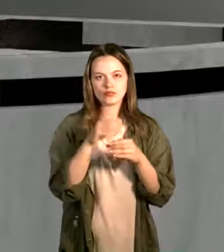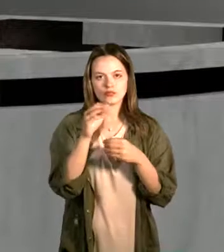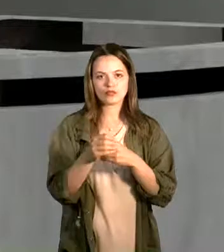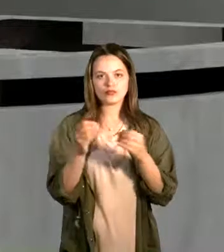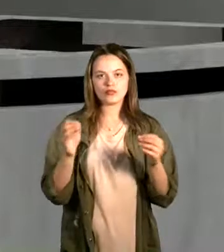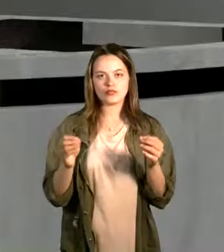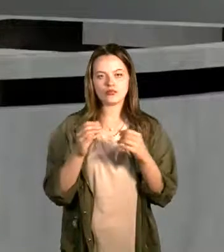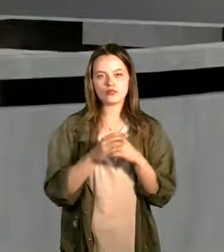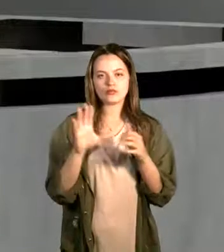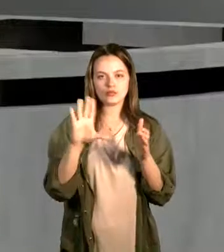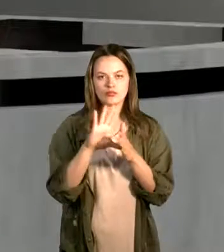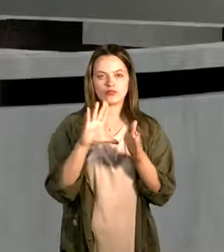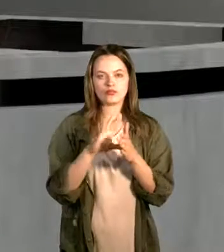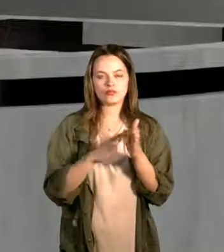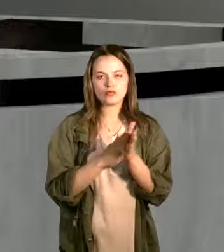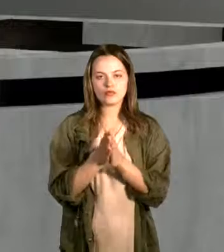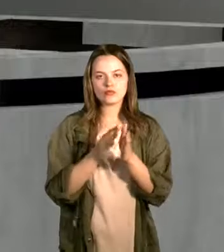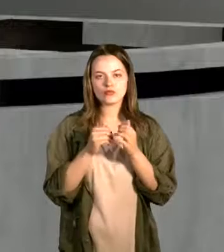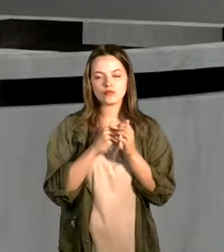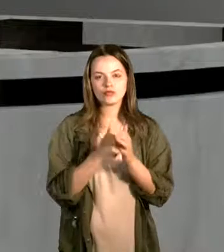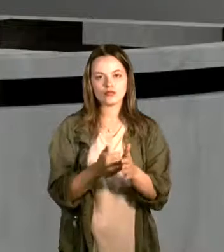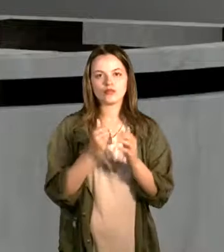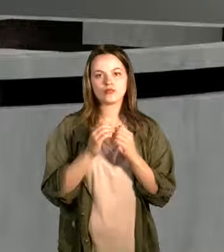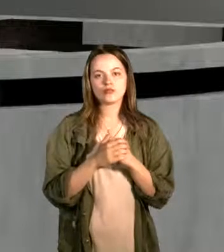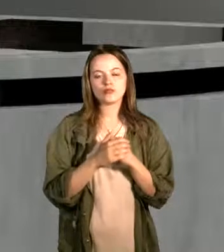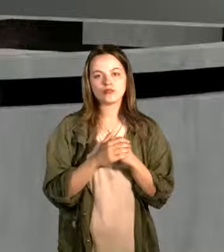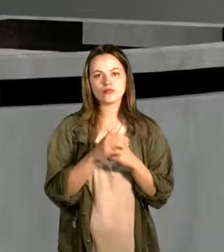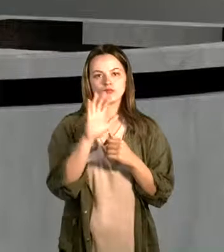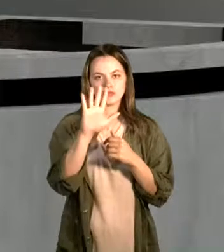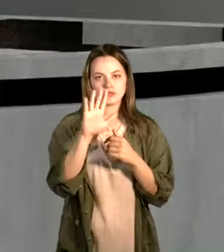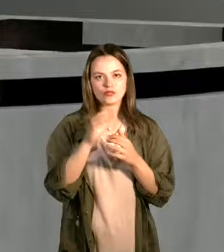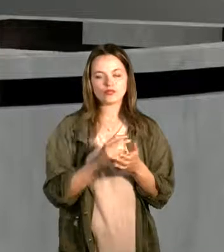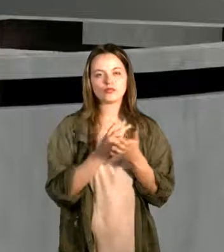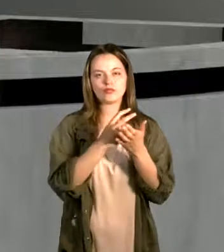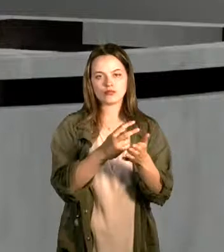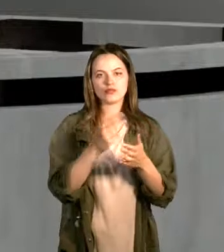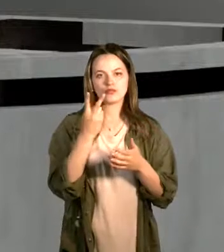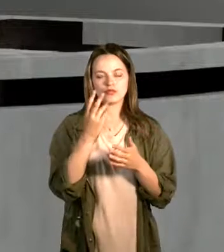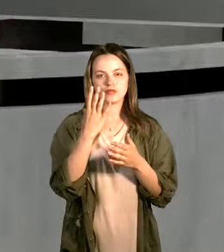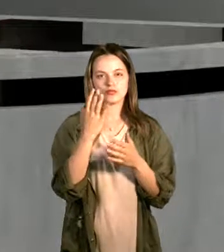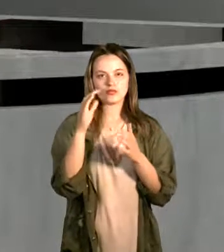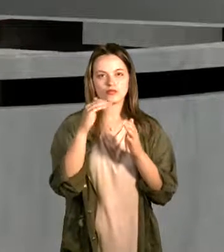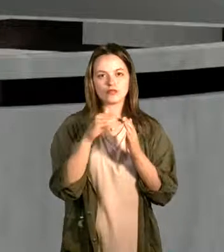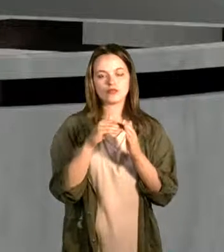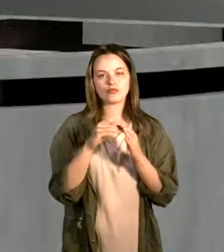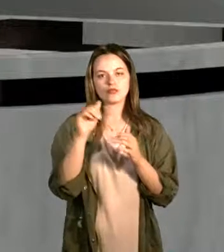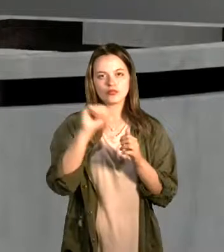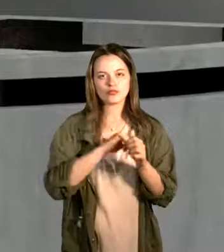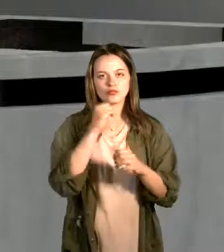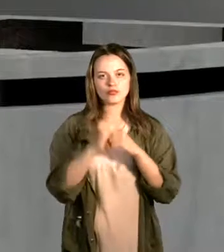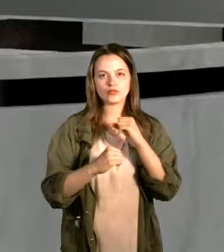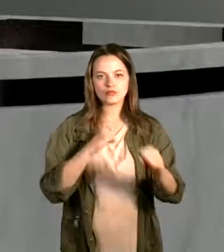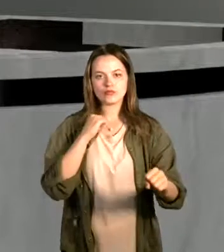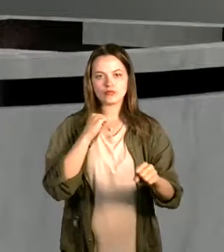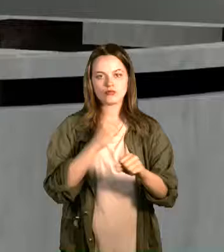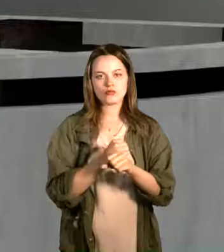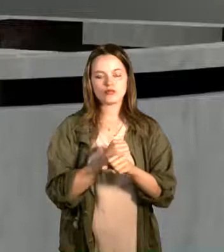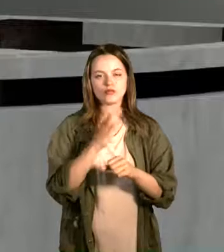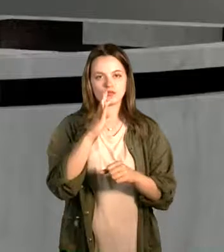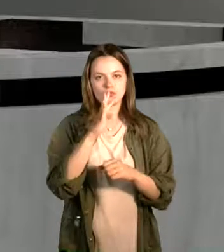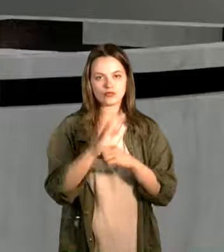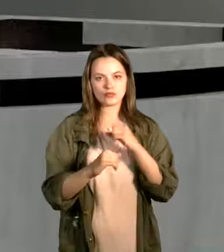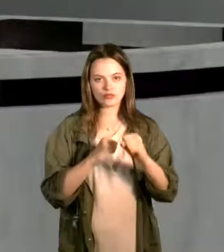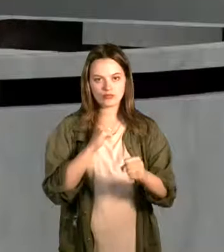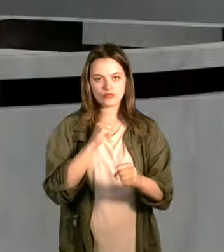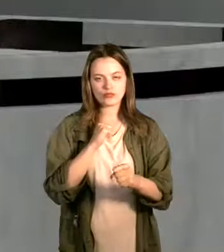office. Seniors are encouraged to apply. 5 scholarships will be awarded, $2,500 per year for a period not to exceed